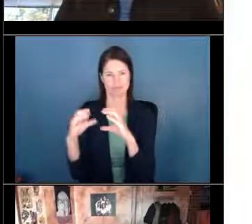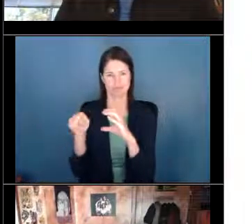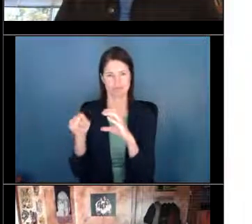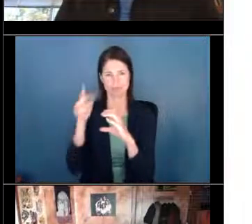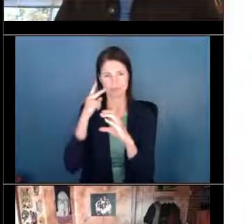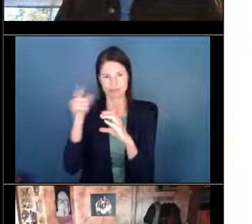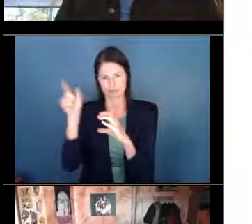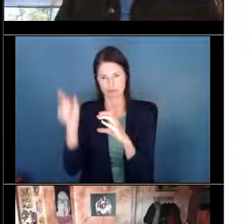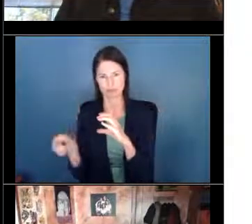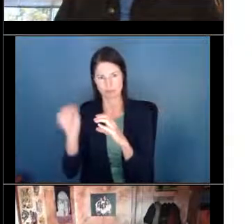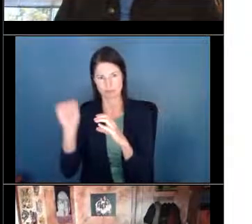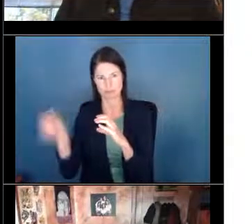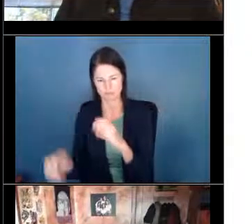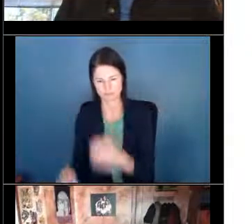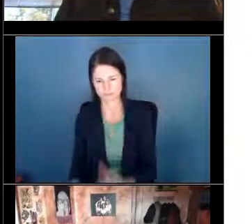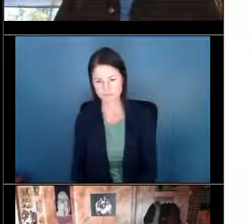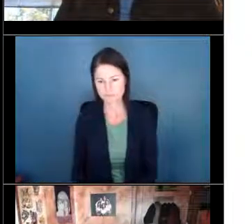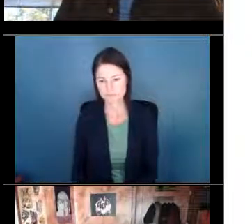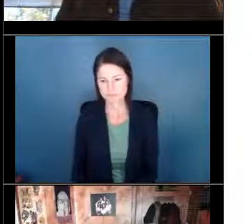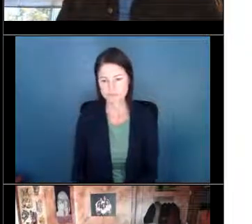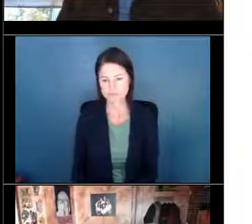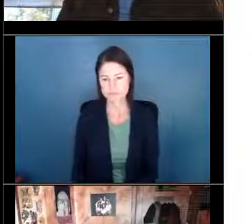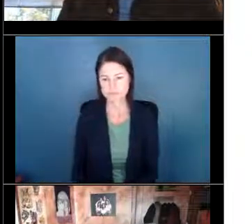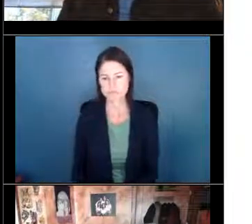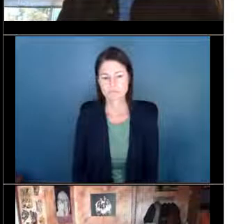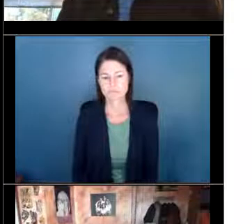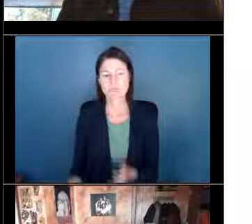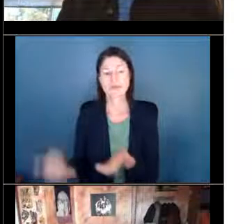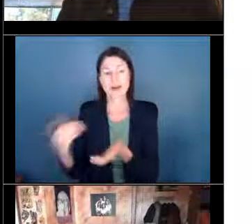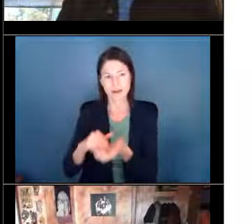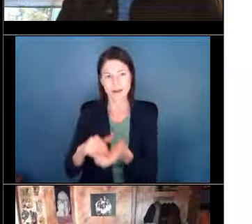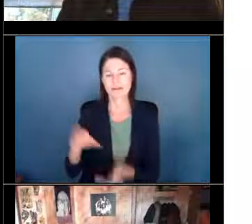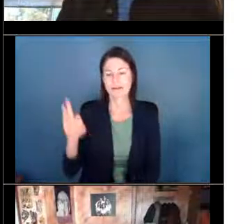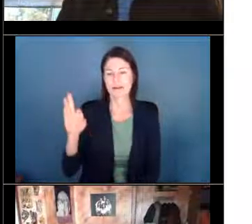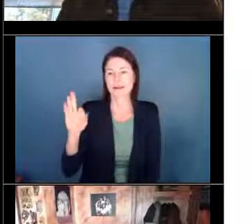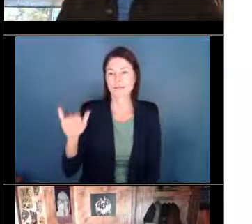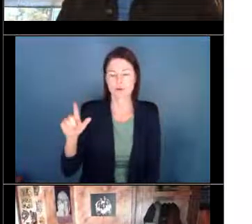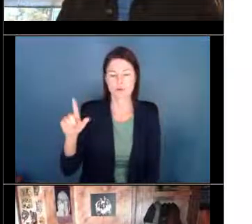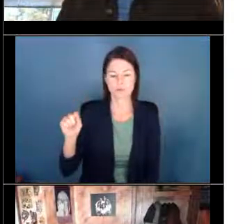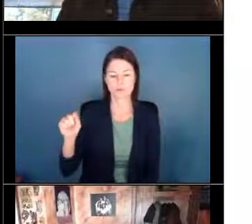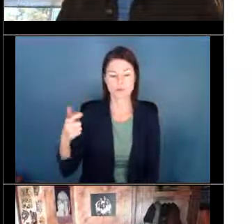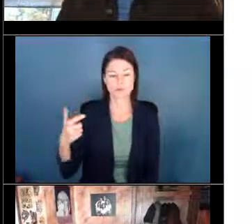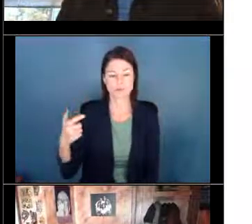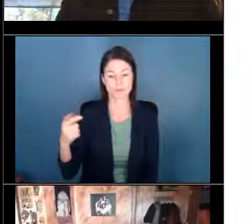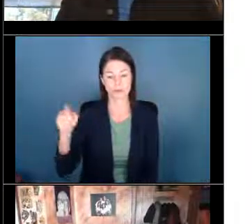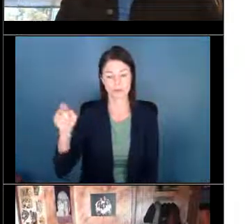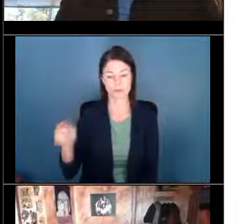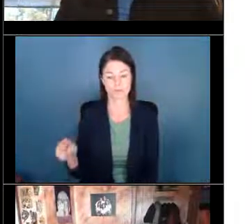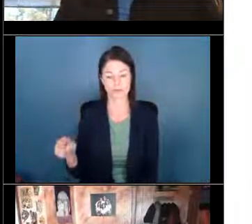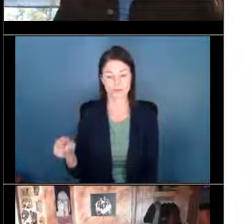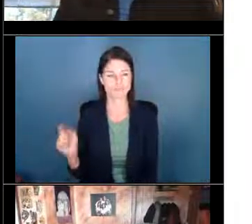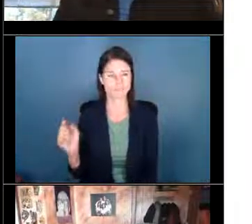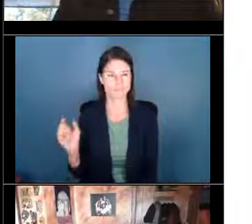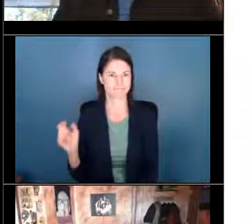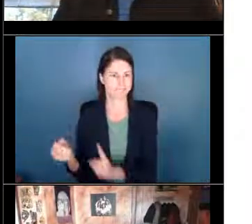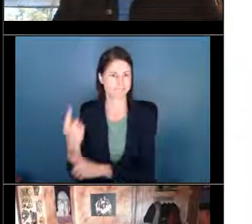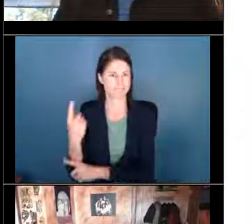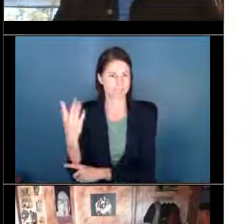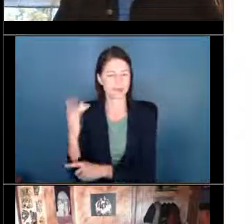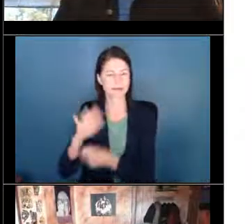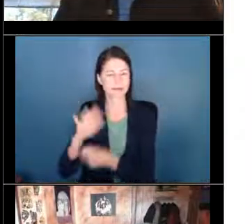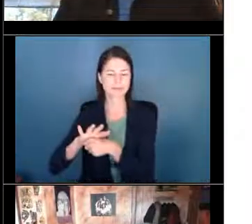again, there's an anomaly there in FY20 and 21 because of COVID. Congress allowed for the federal share for AIP to